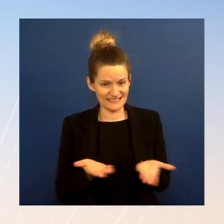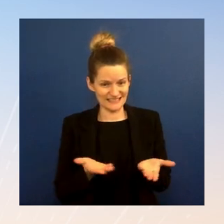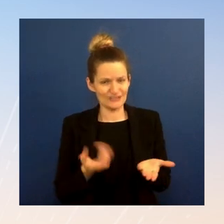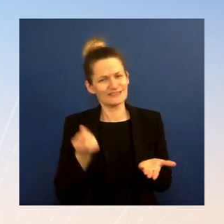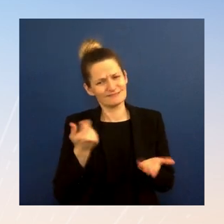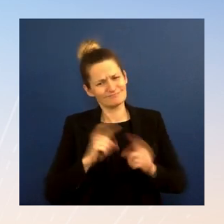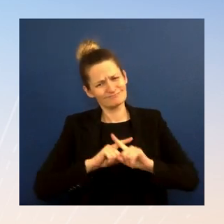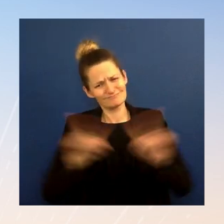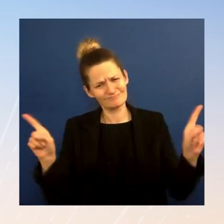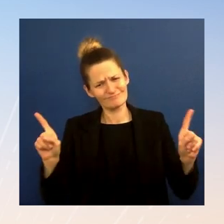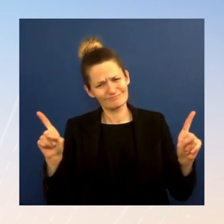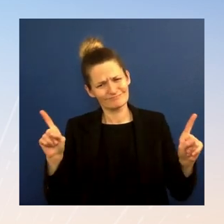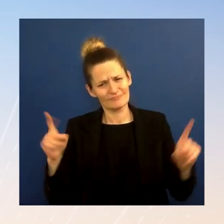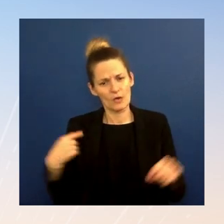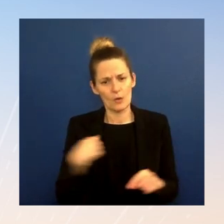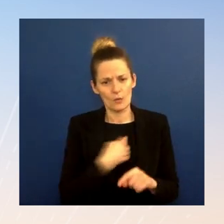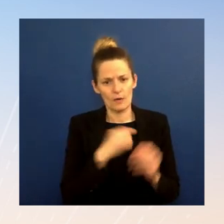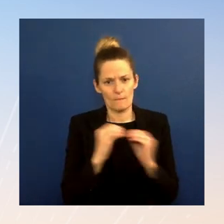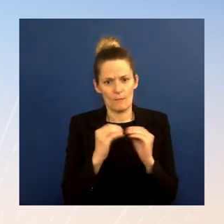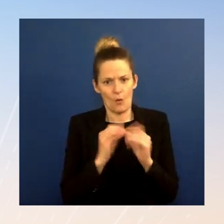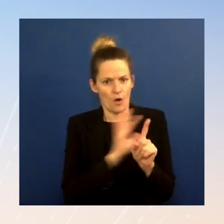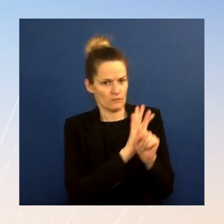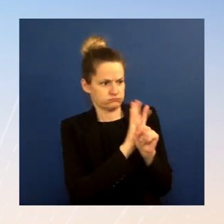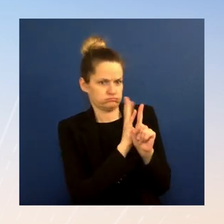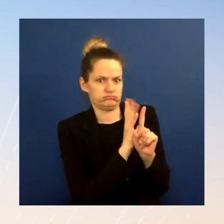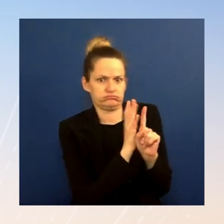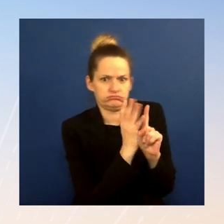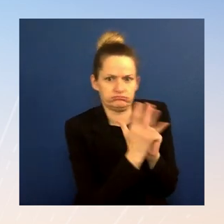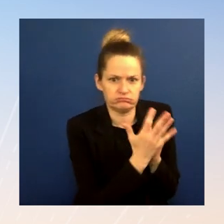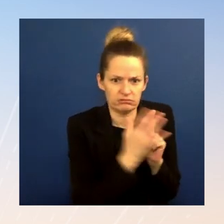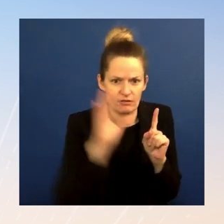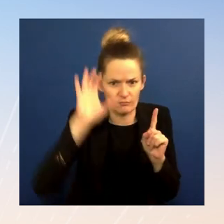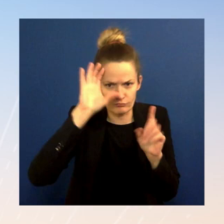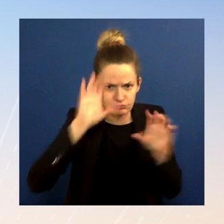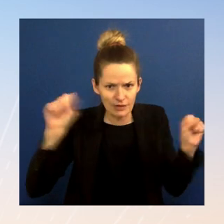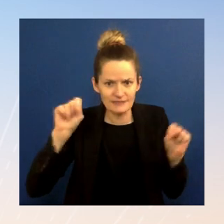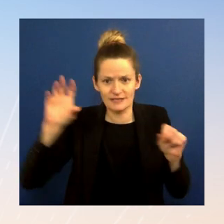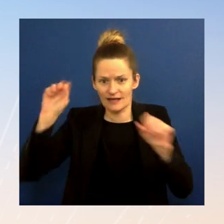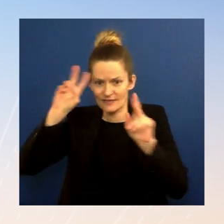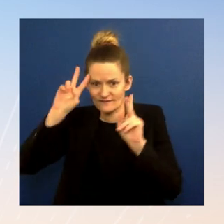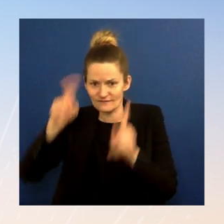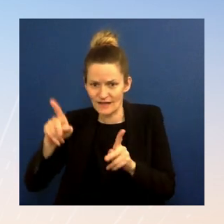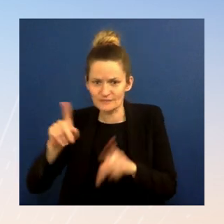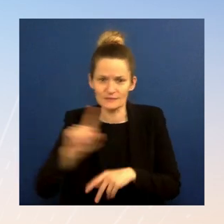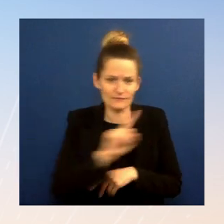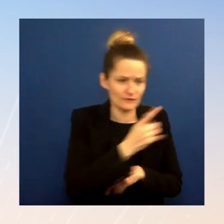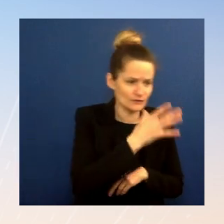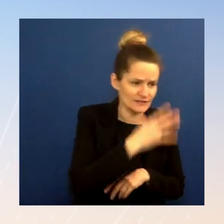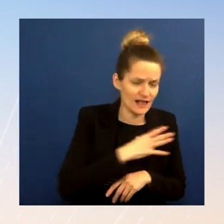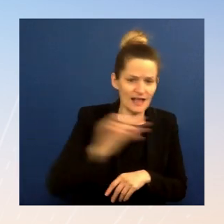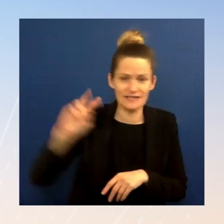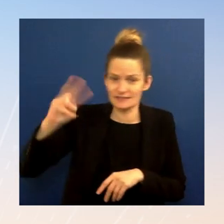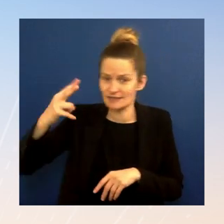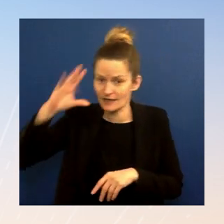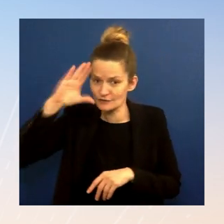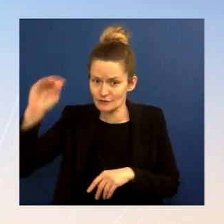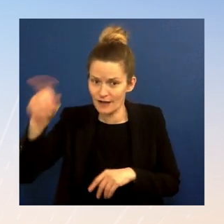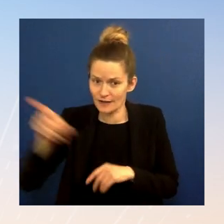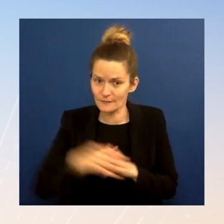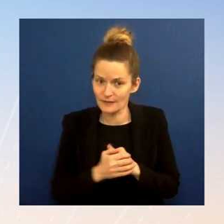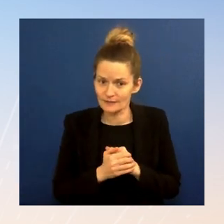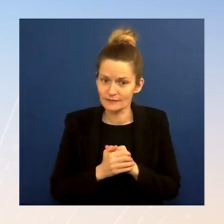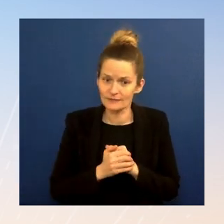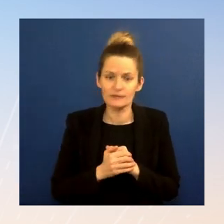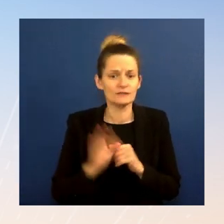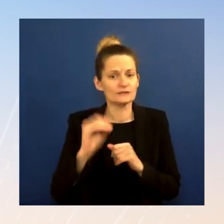course, the First Lady and the Second Gentleman. That means before you see the President, you are in for a meeting or you travel with him, you are